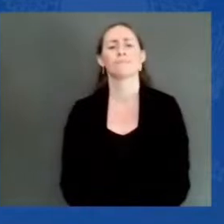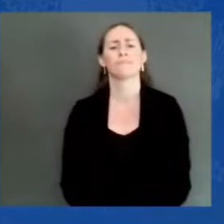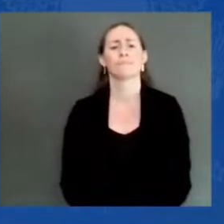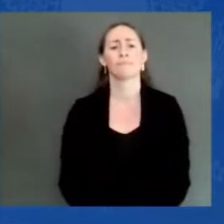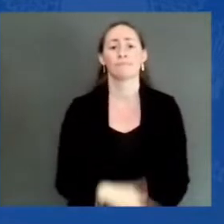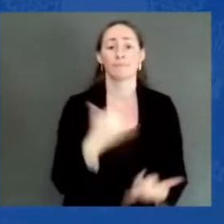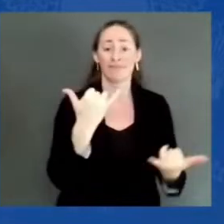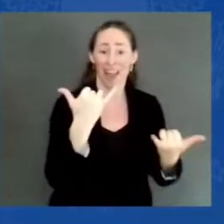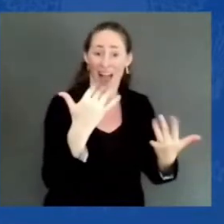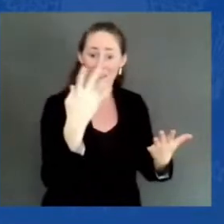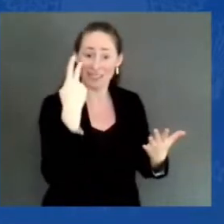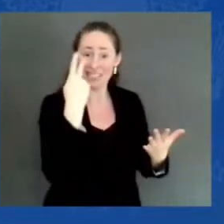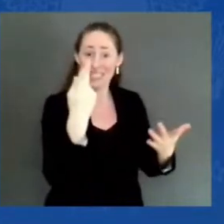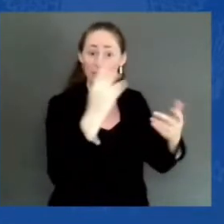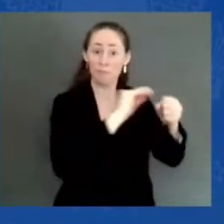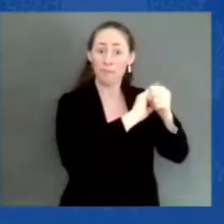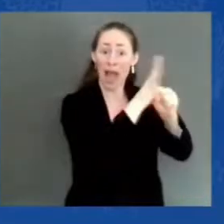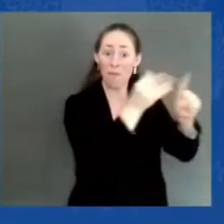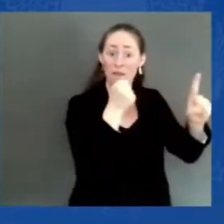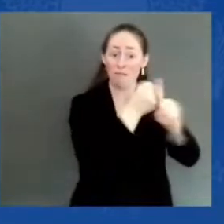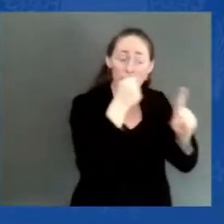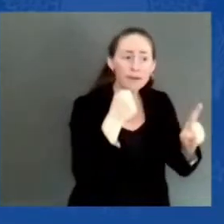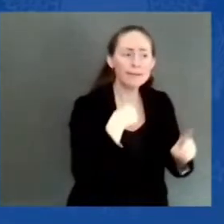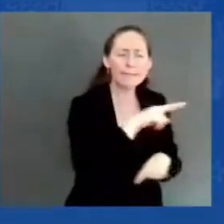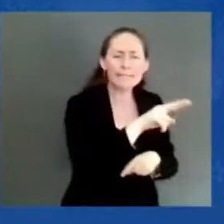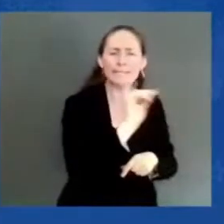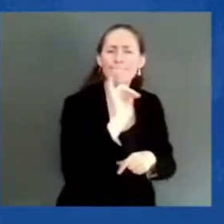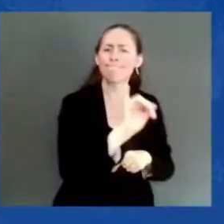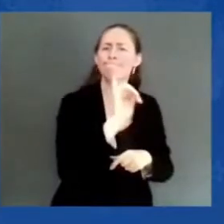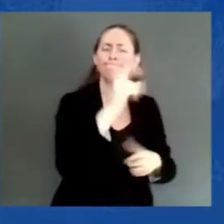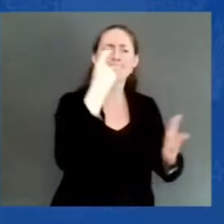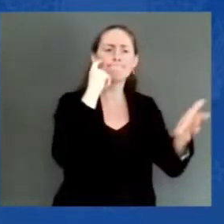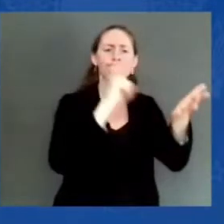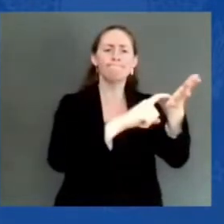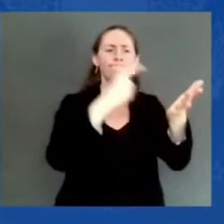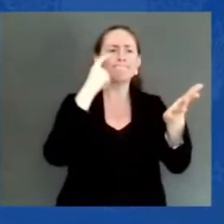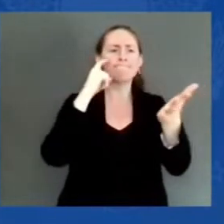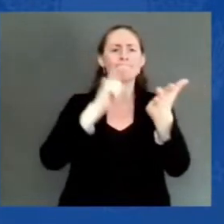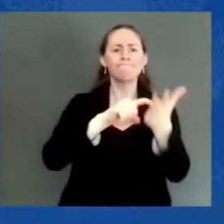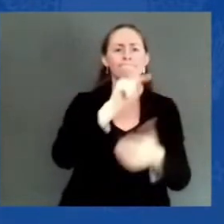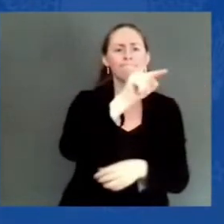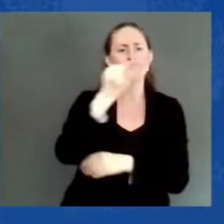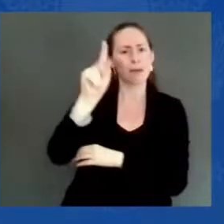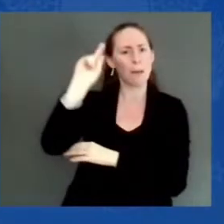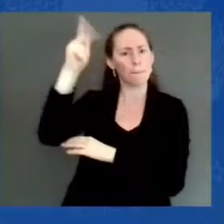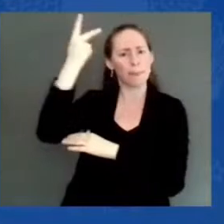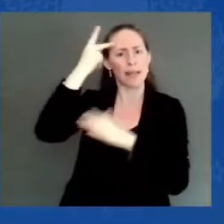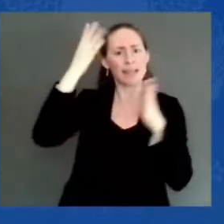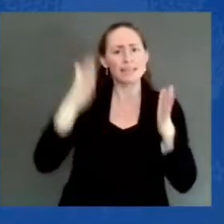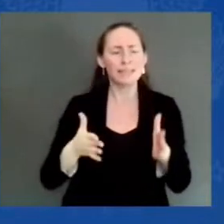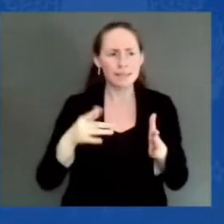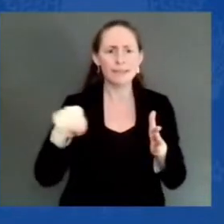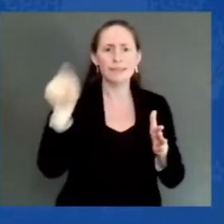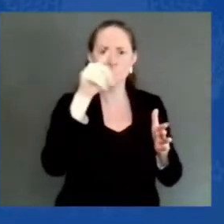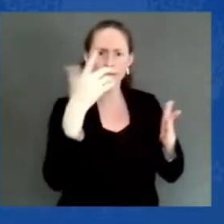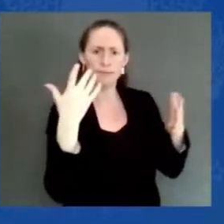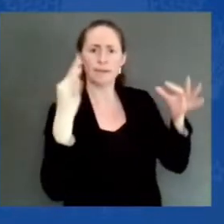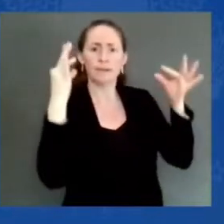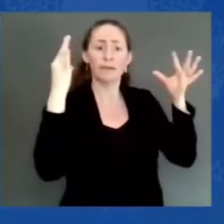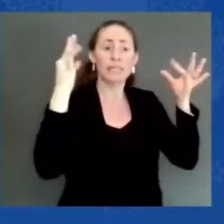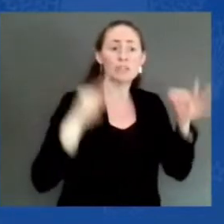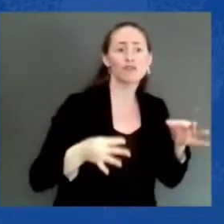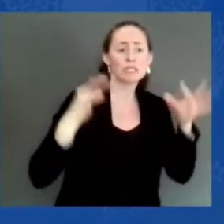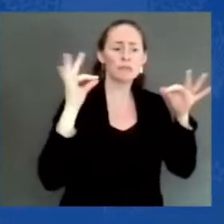are trying to turn public safety measures, that is, children wearing masks in school, into political disputes for their own political